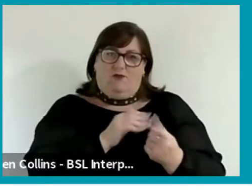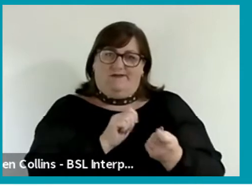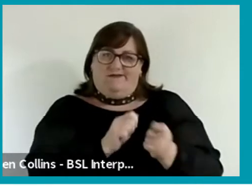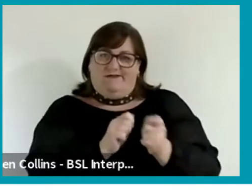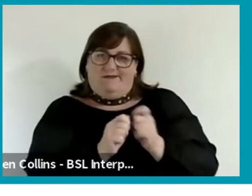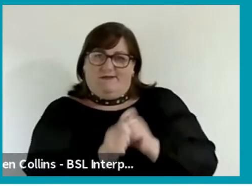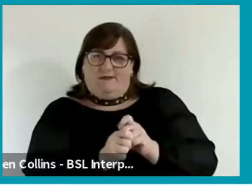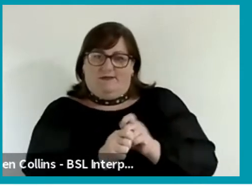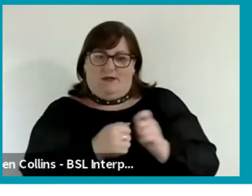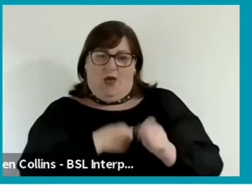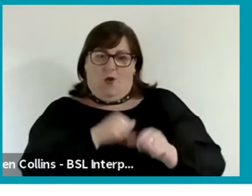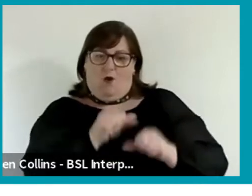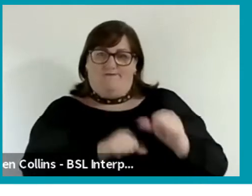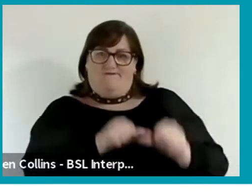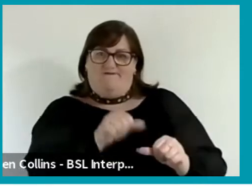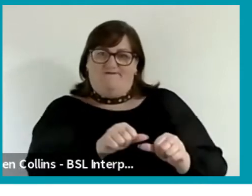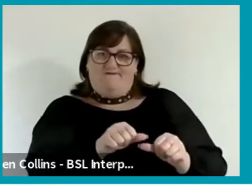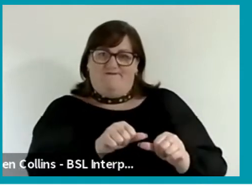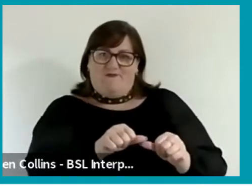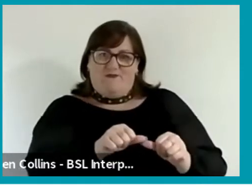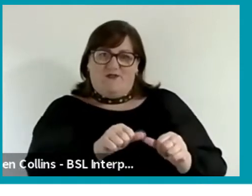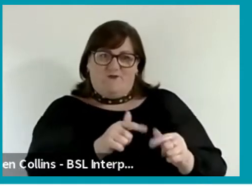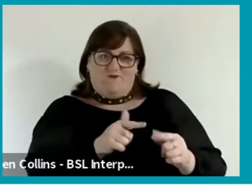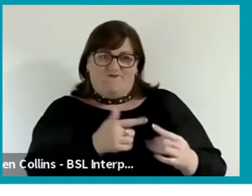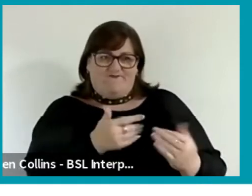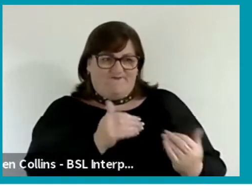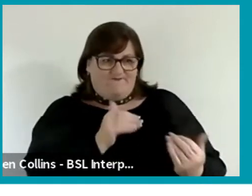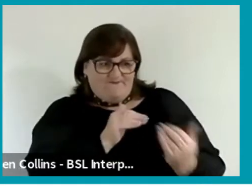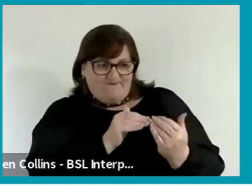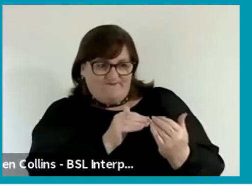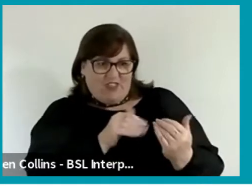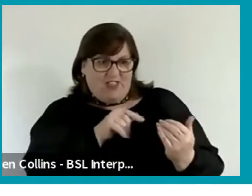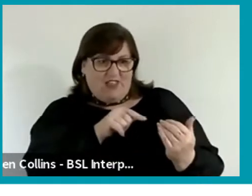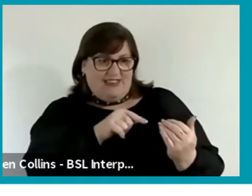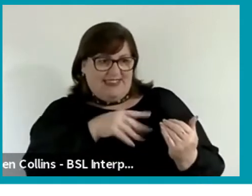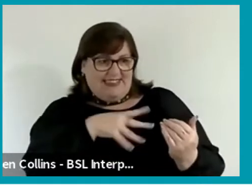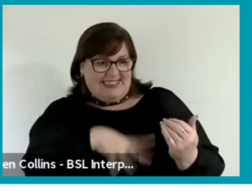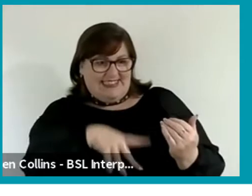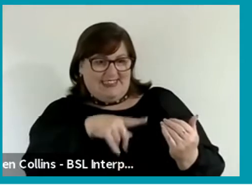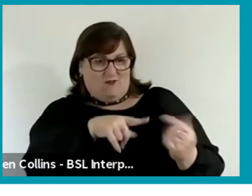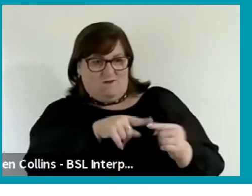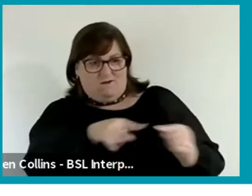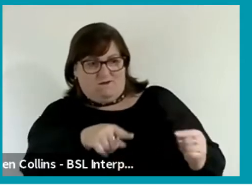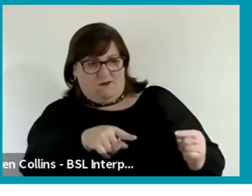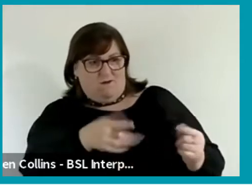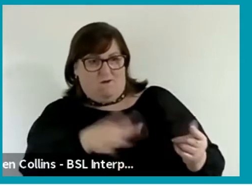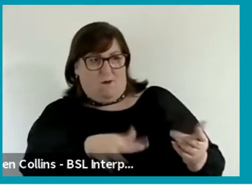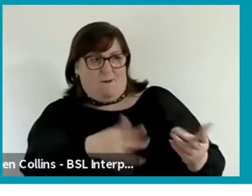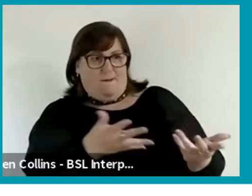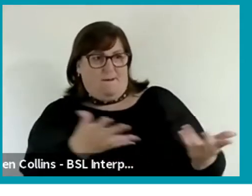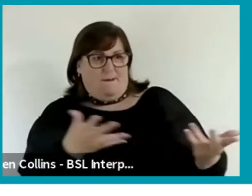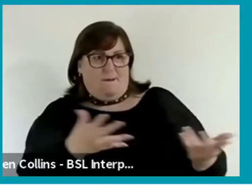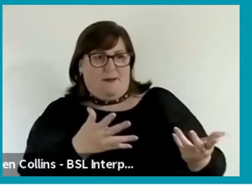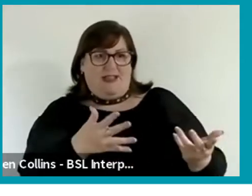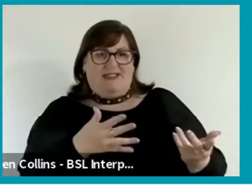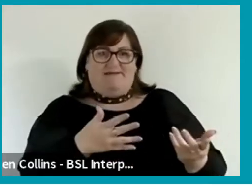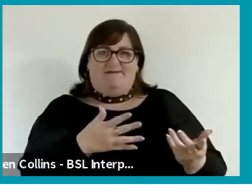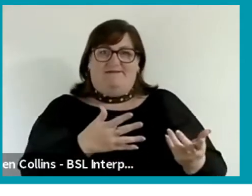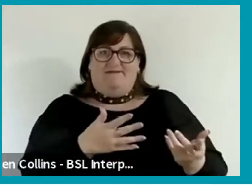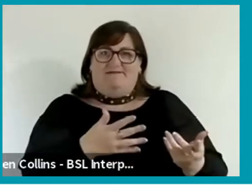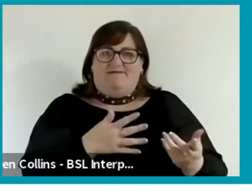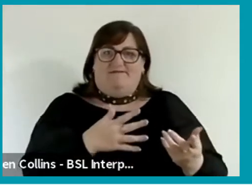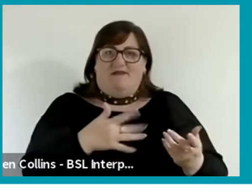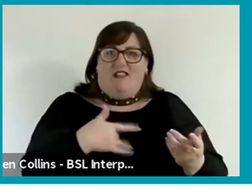to accommodate and include people from all walks of life. And we continue to sort of work